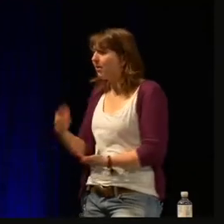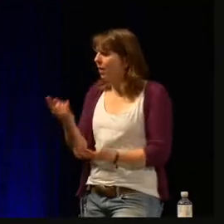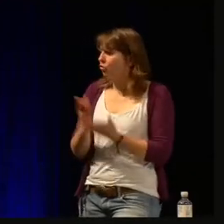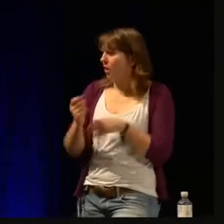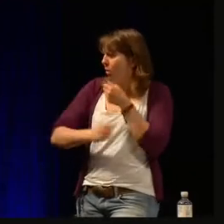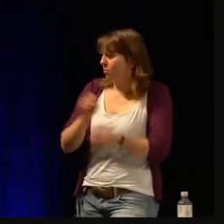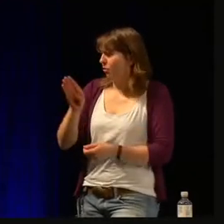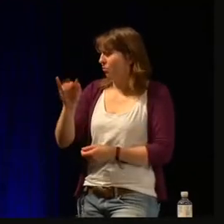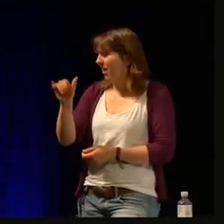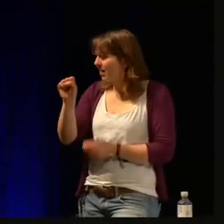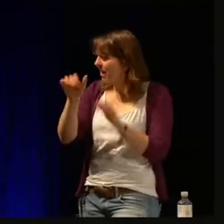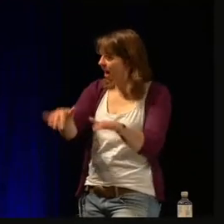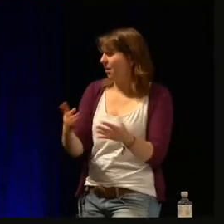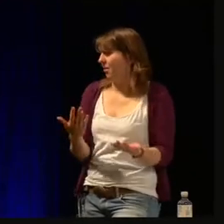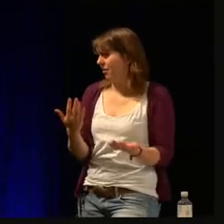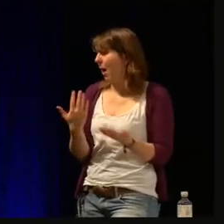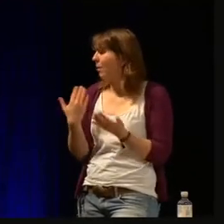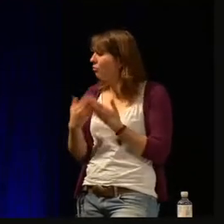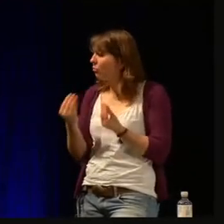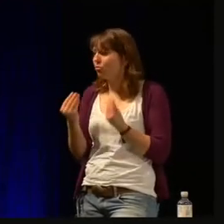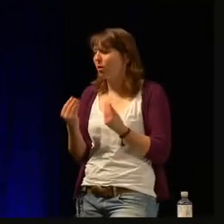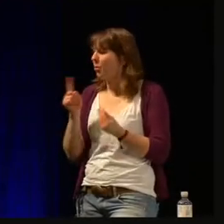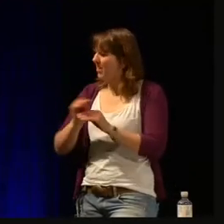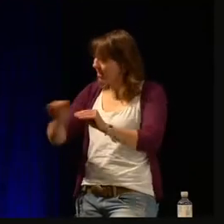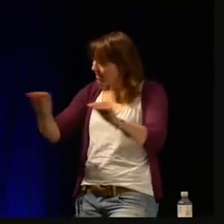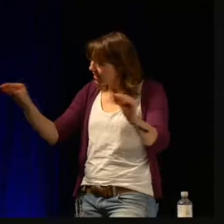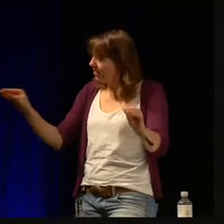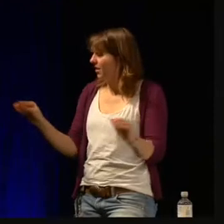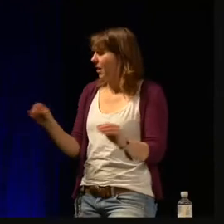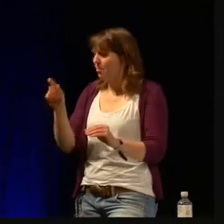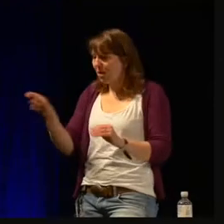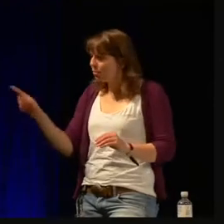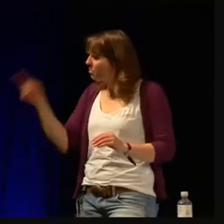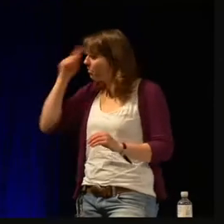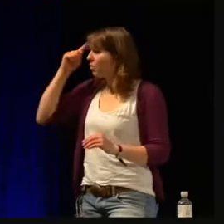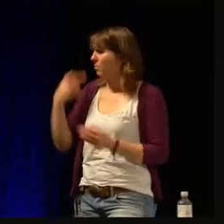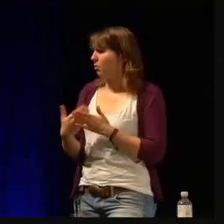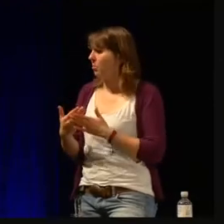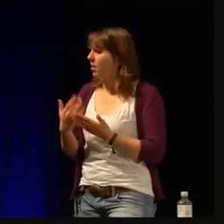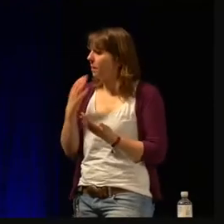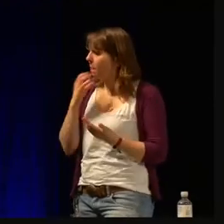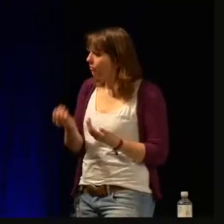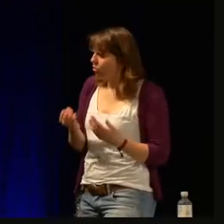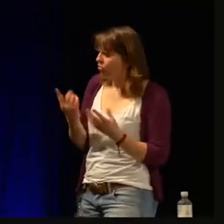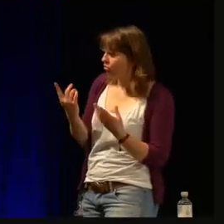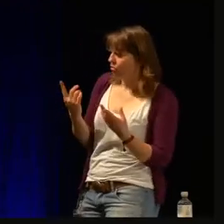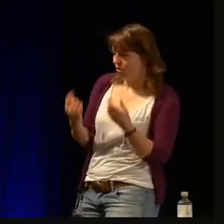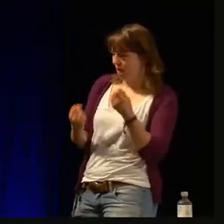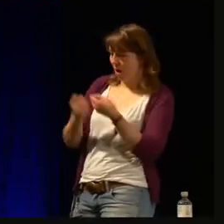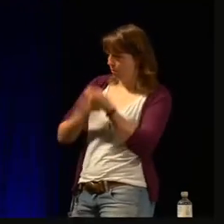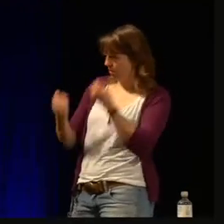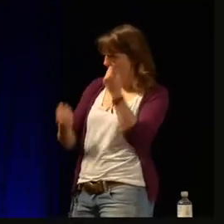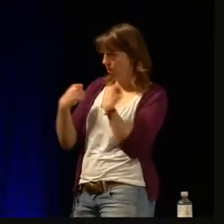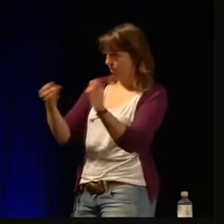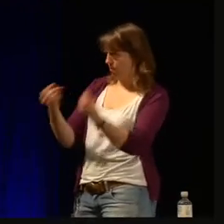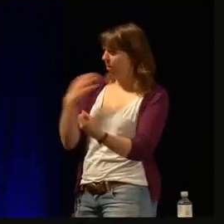So that's part of the puzzle, but this sort of media education that has to be taken seriously. If we want to use